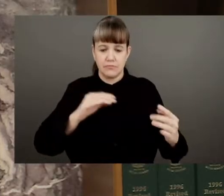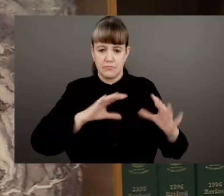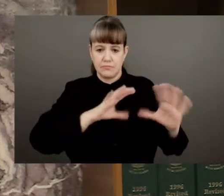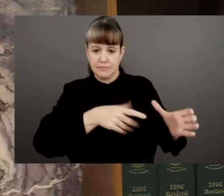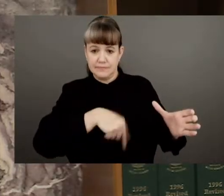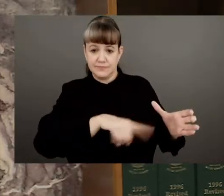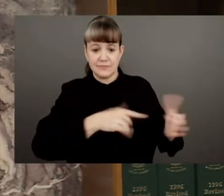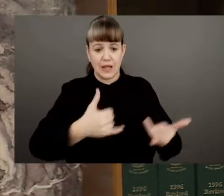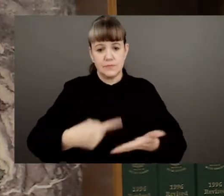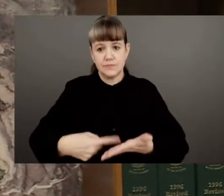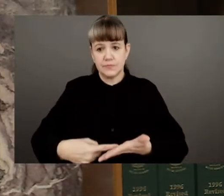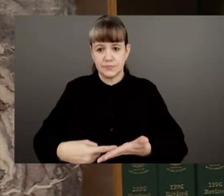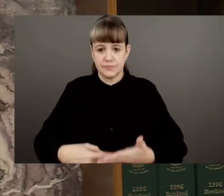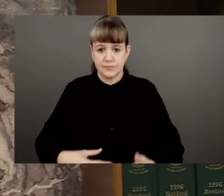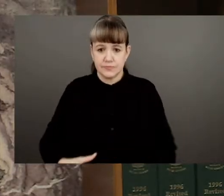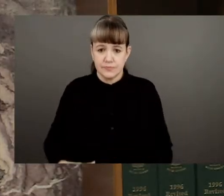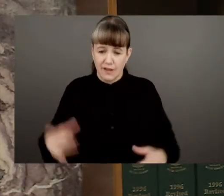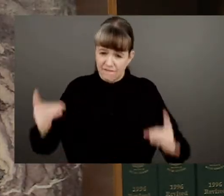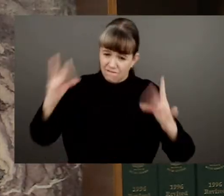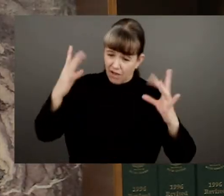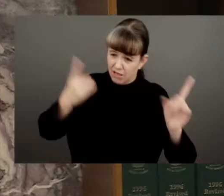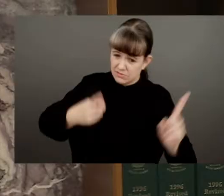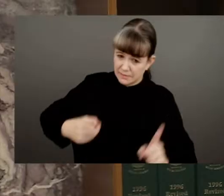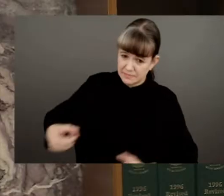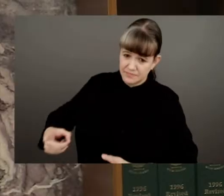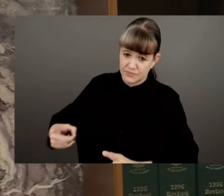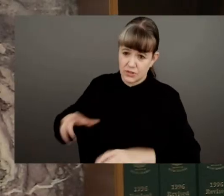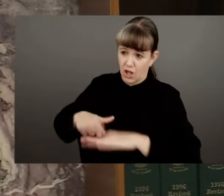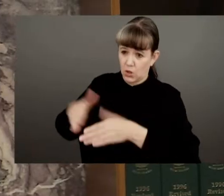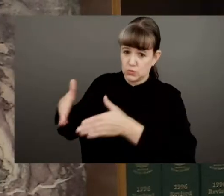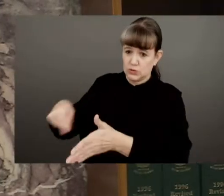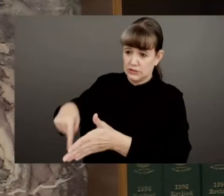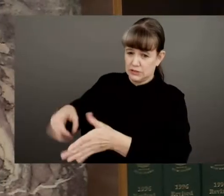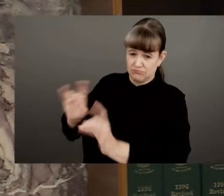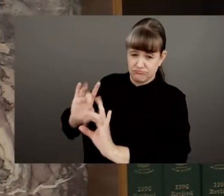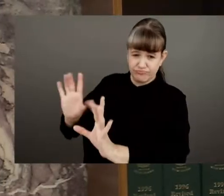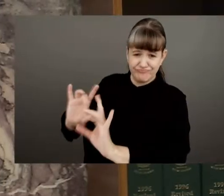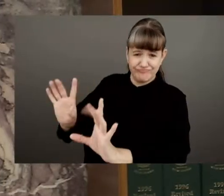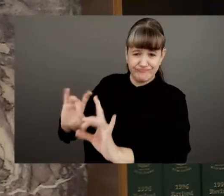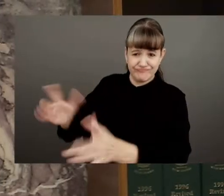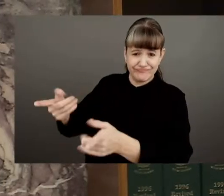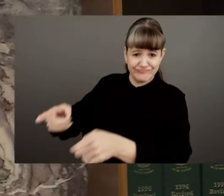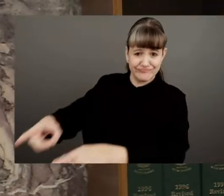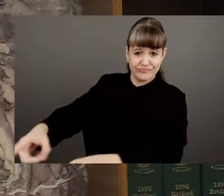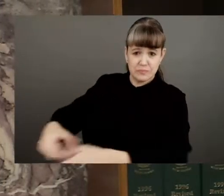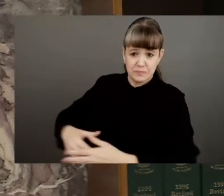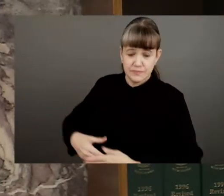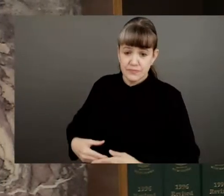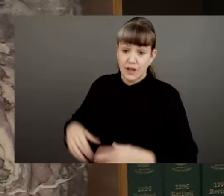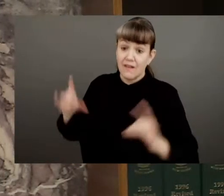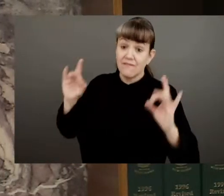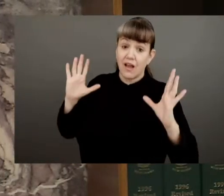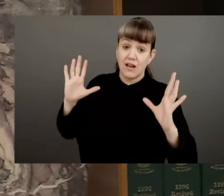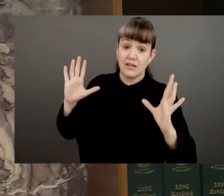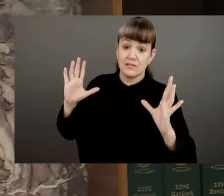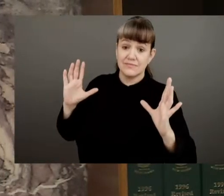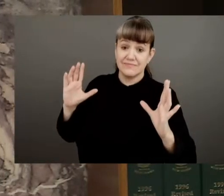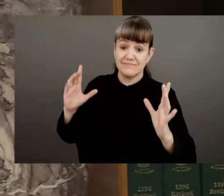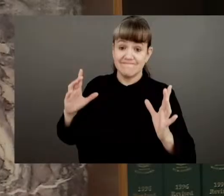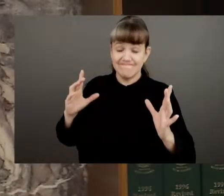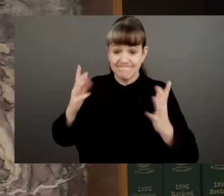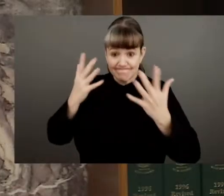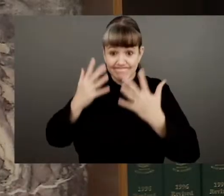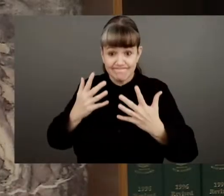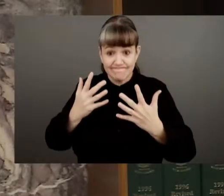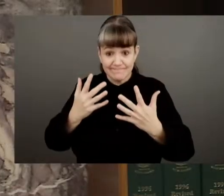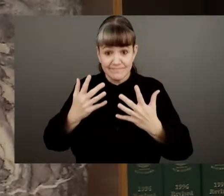But unfortunately, violence is also happening to our frontline workers. We've had an outcry